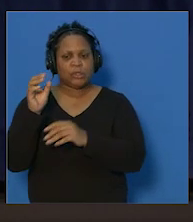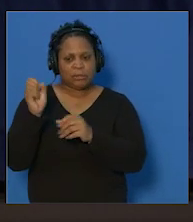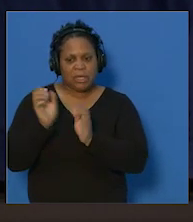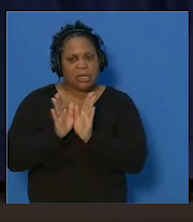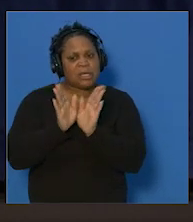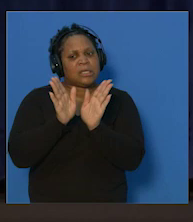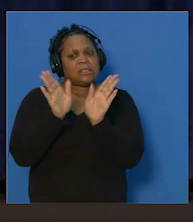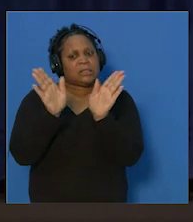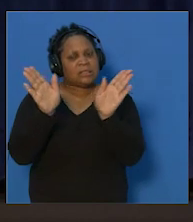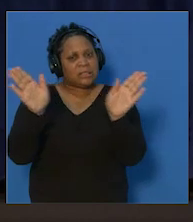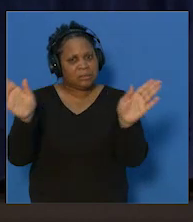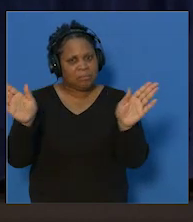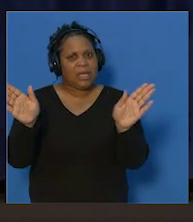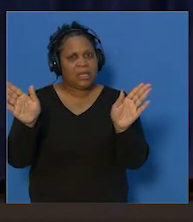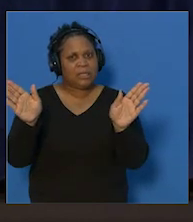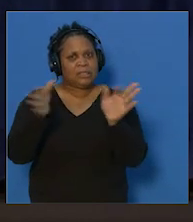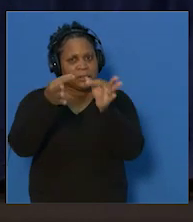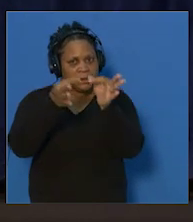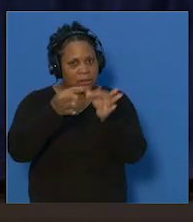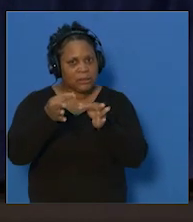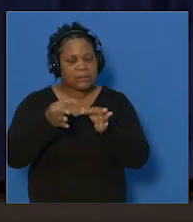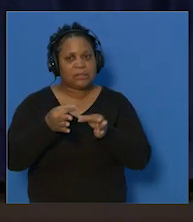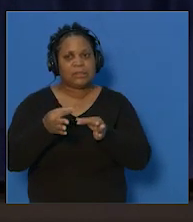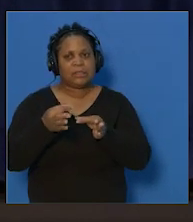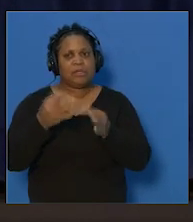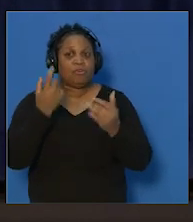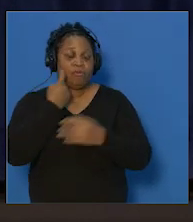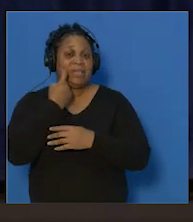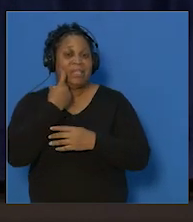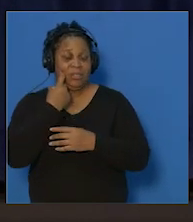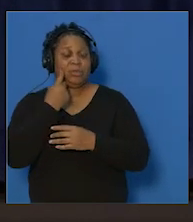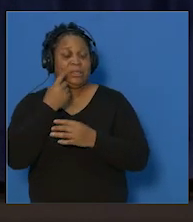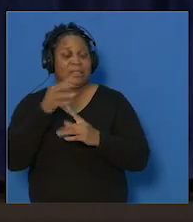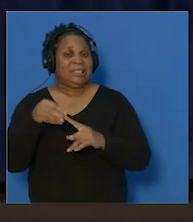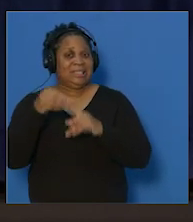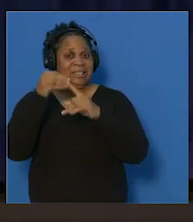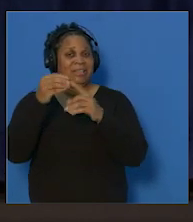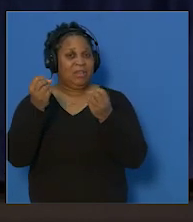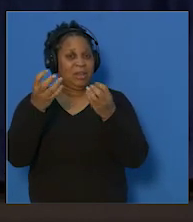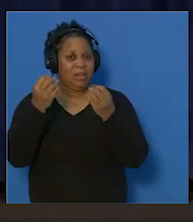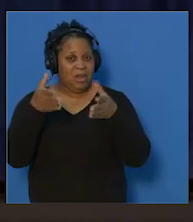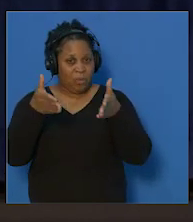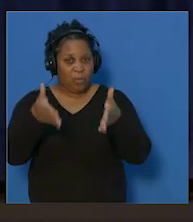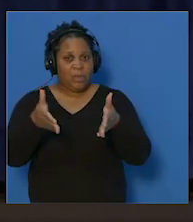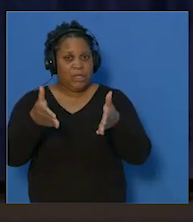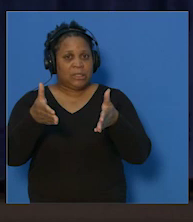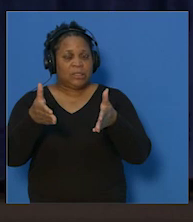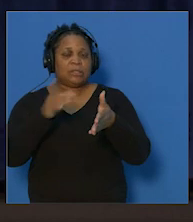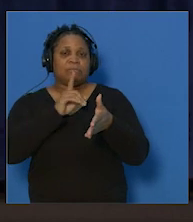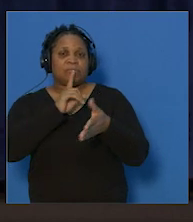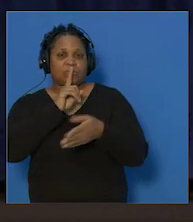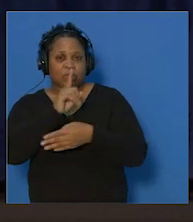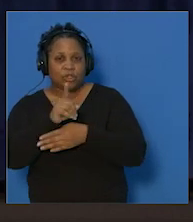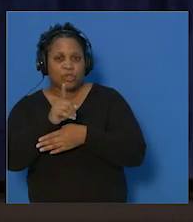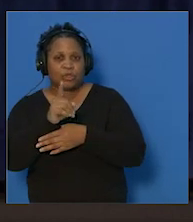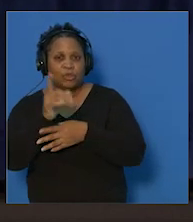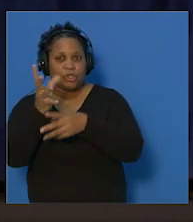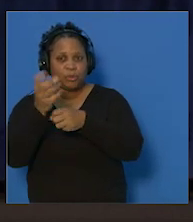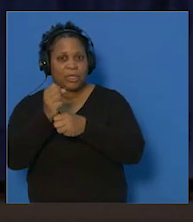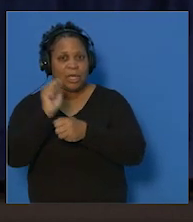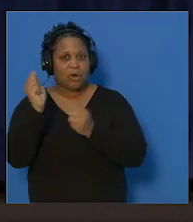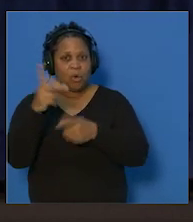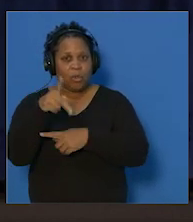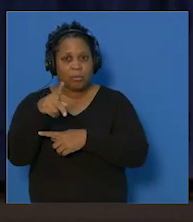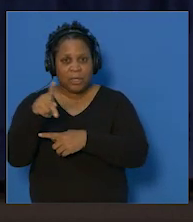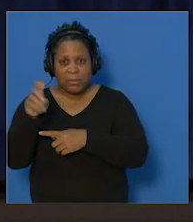expenditure to date, because it is significant in a number of measures. In order to acquire all the PPE of which we've